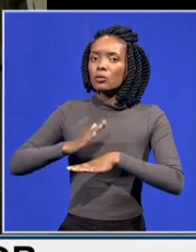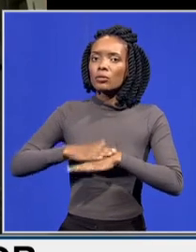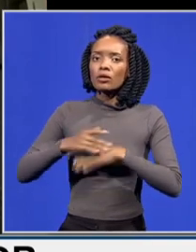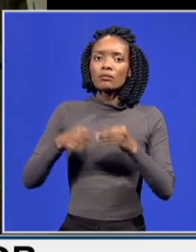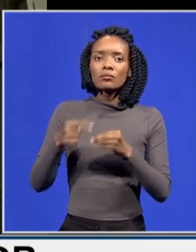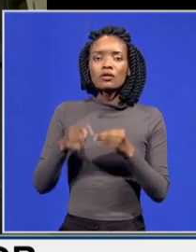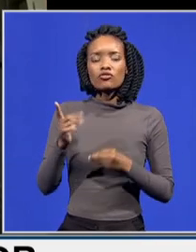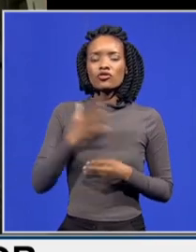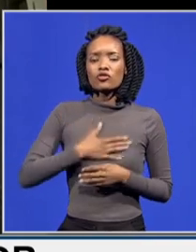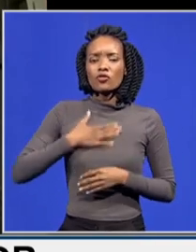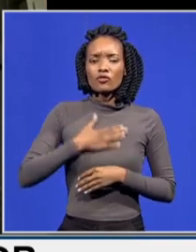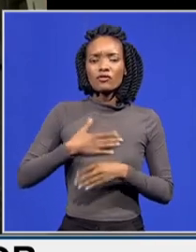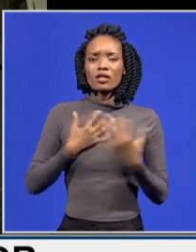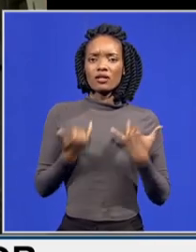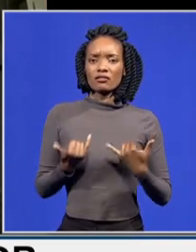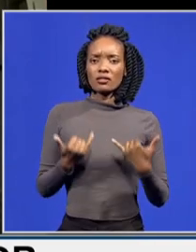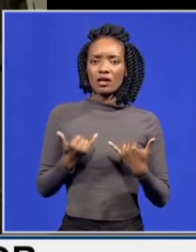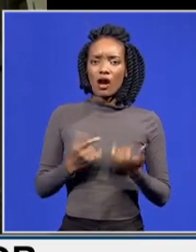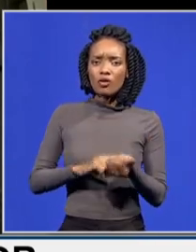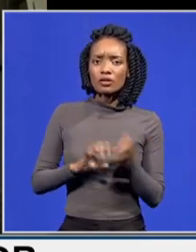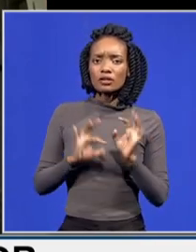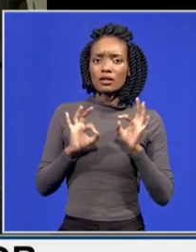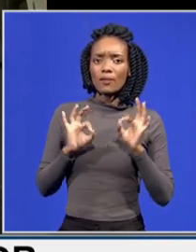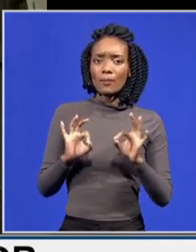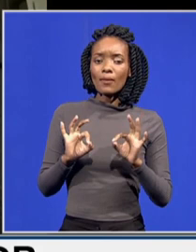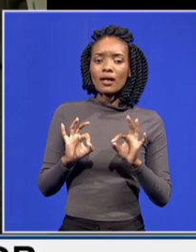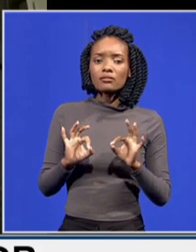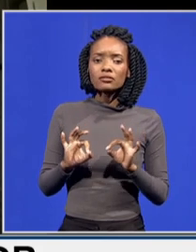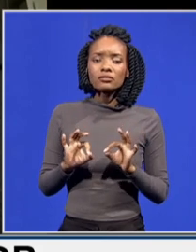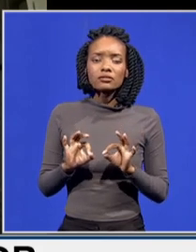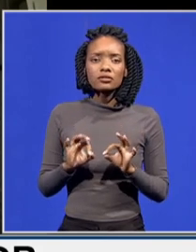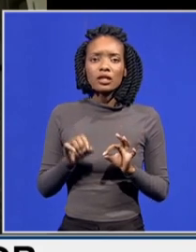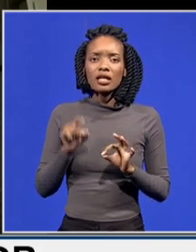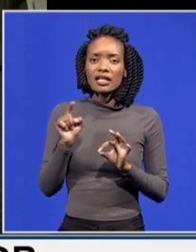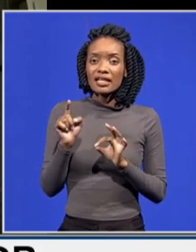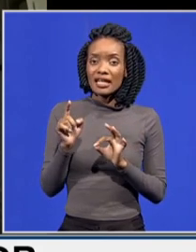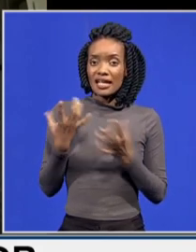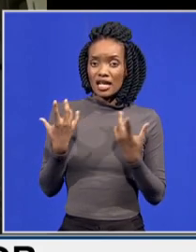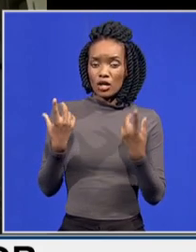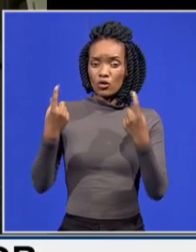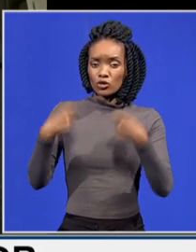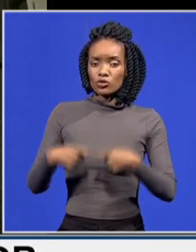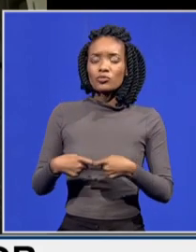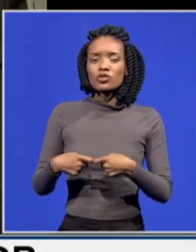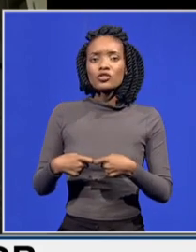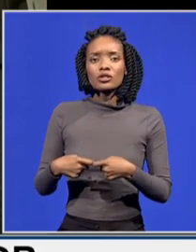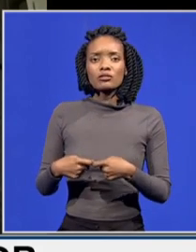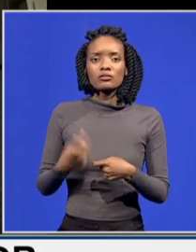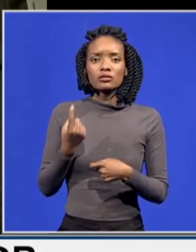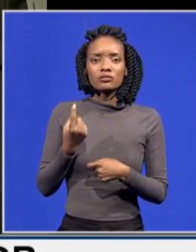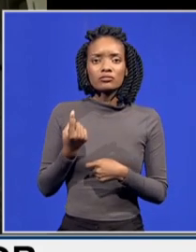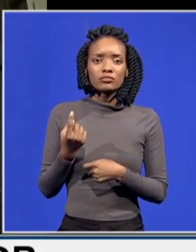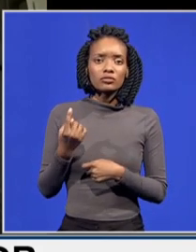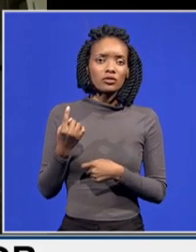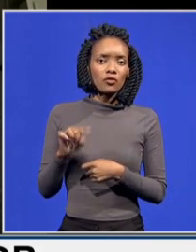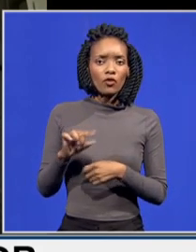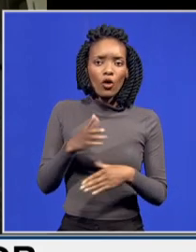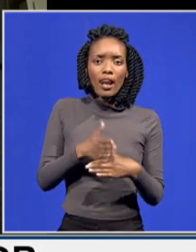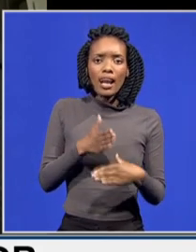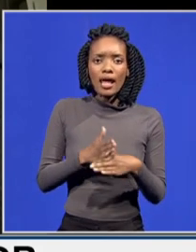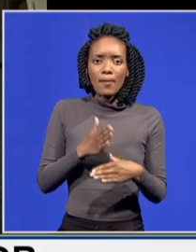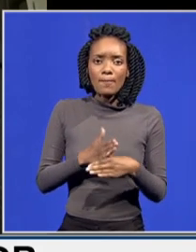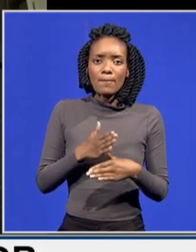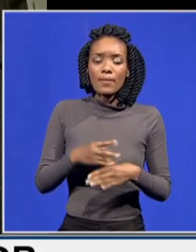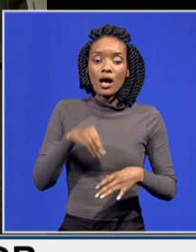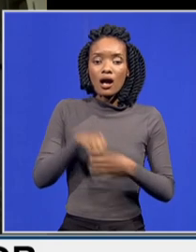feel with at this particular moment, this was the significant contribution that he made to speaking for labor in